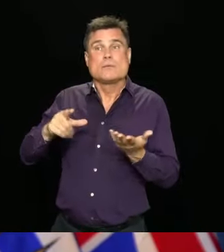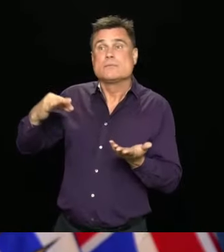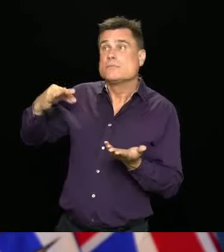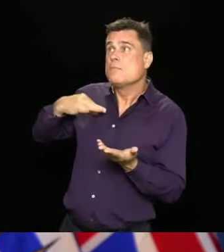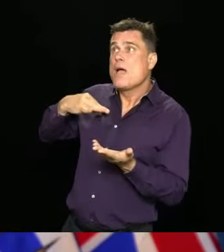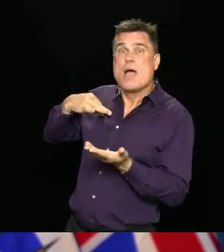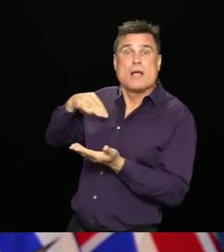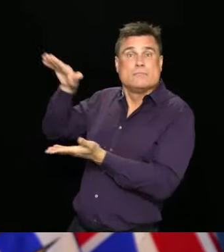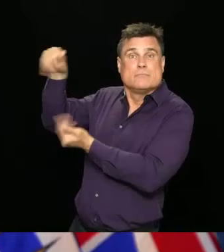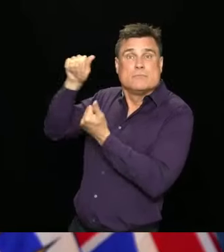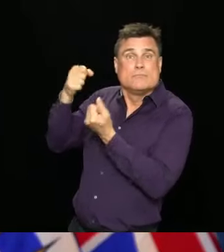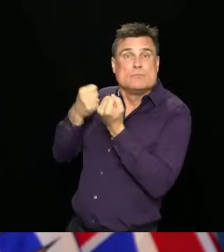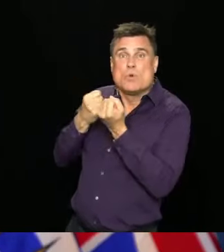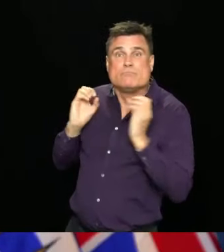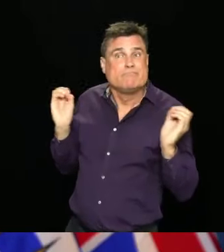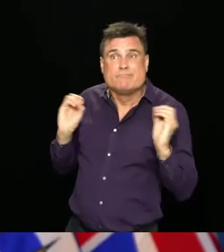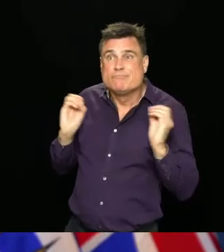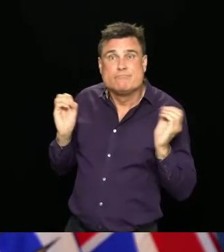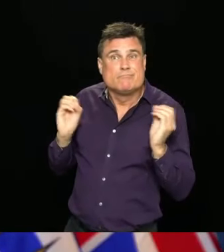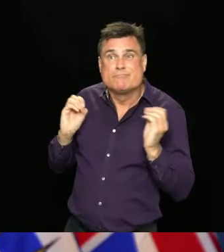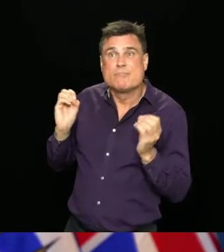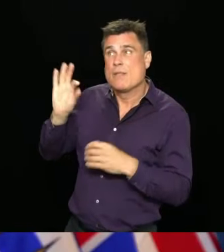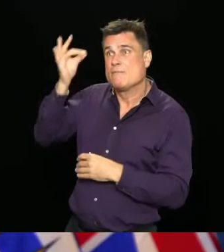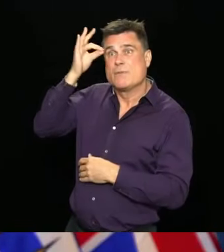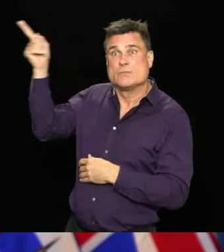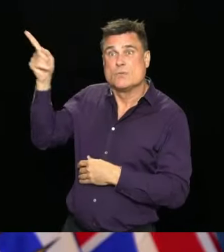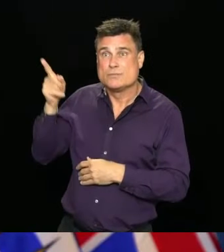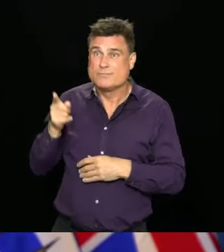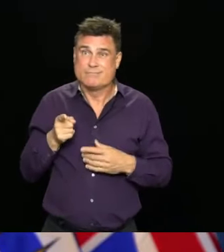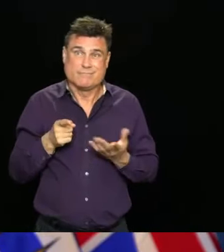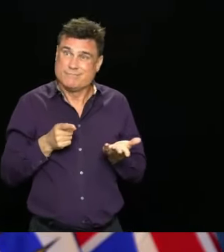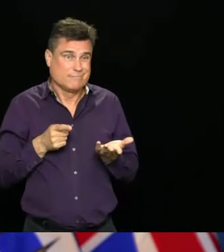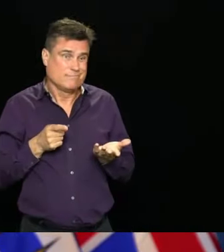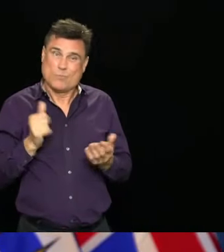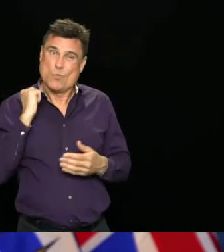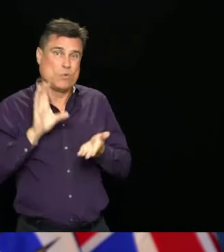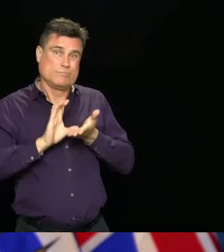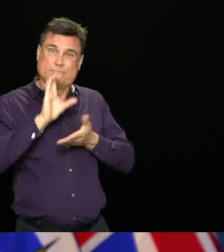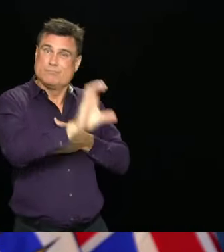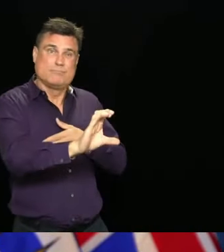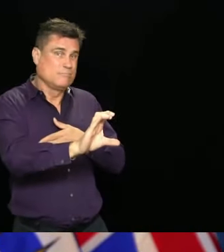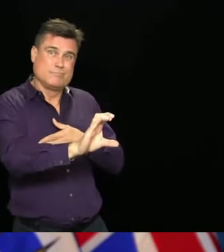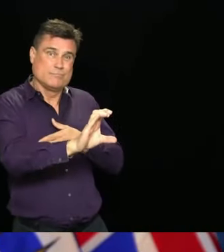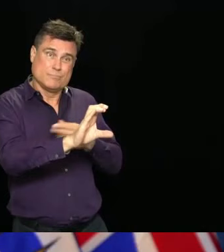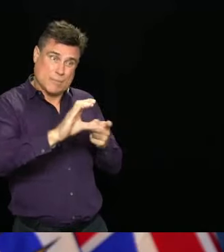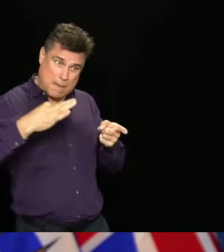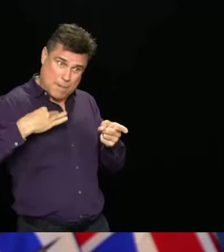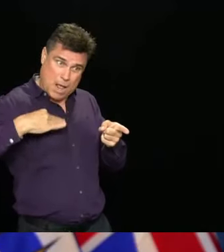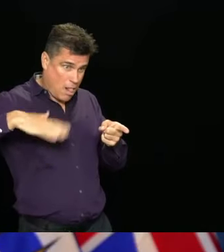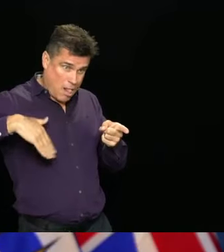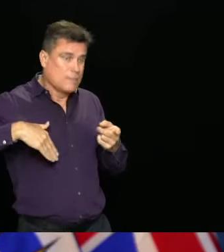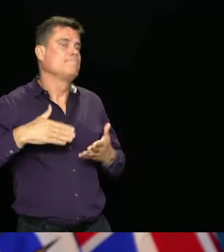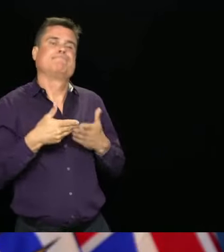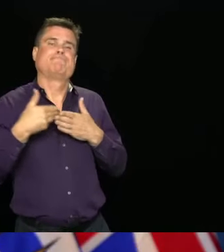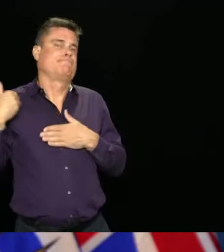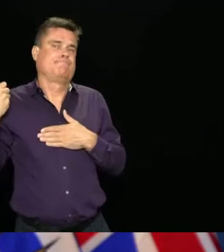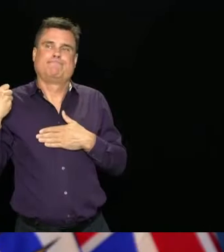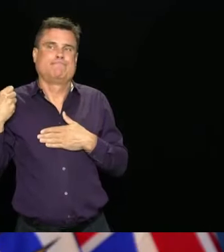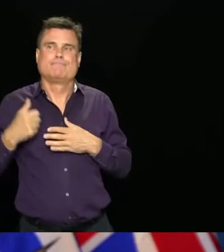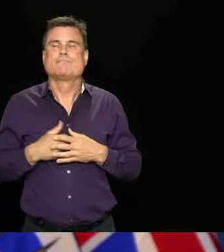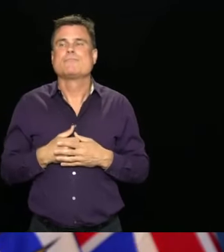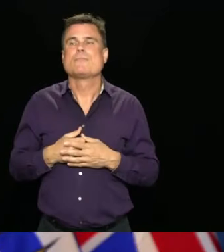the landlord applies with the federal program, the program isn't available to small business tenants. So